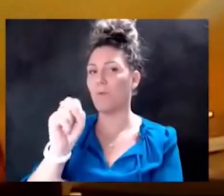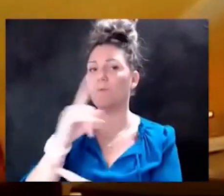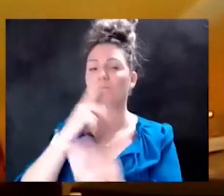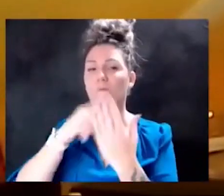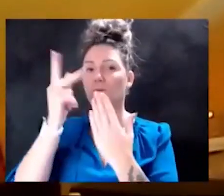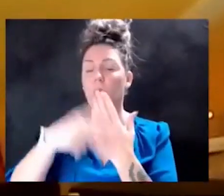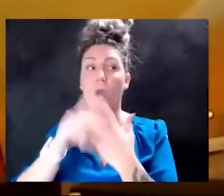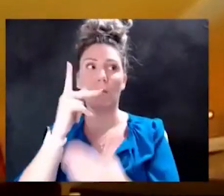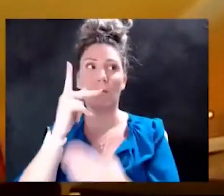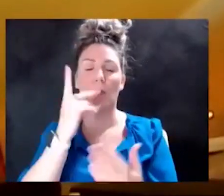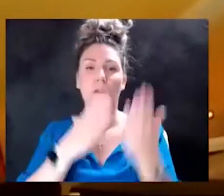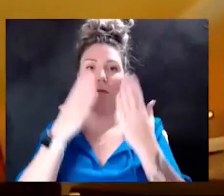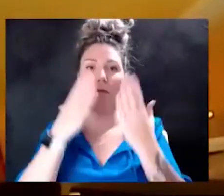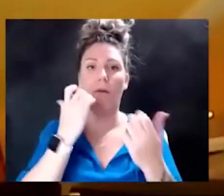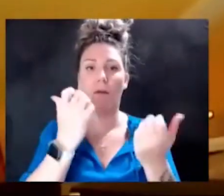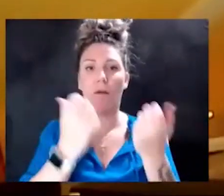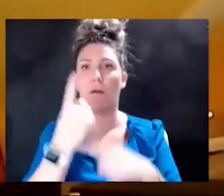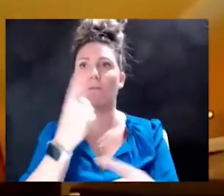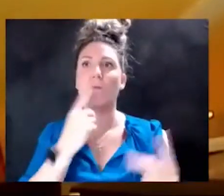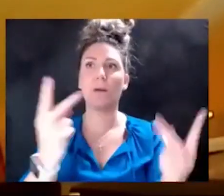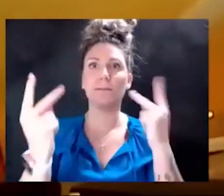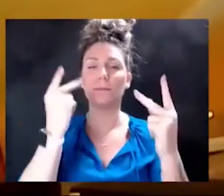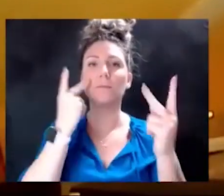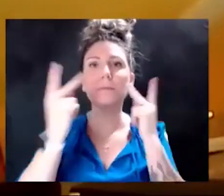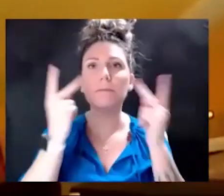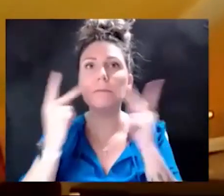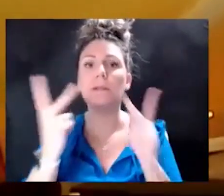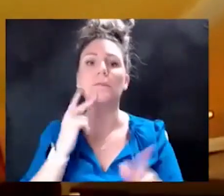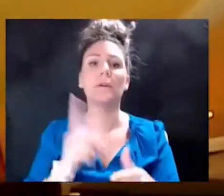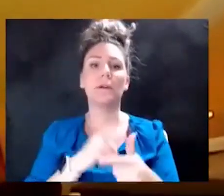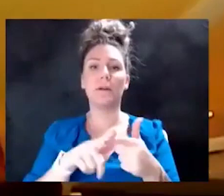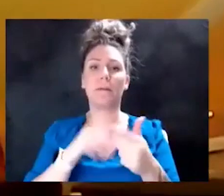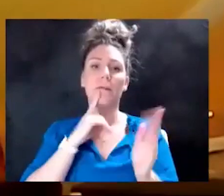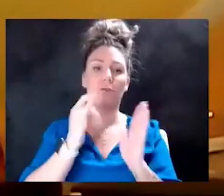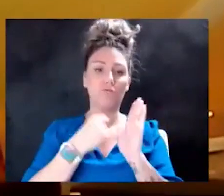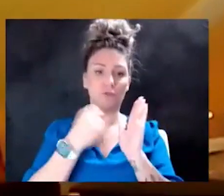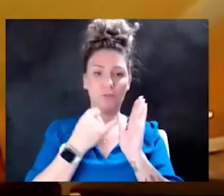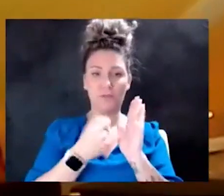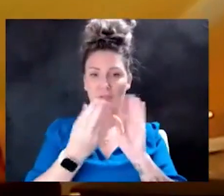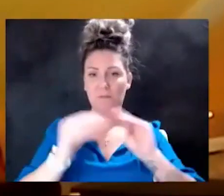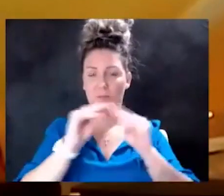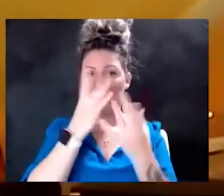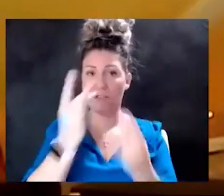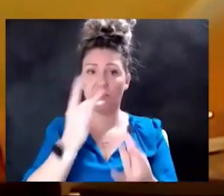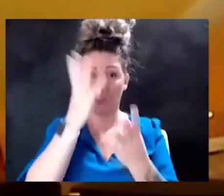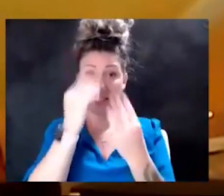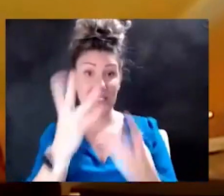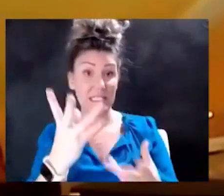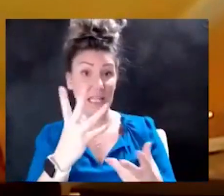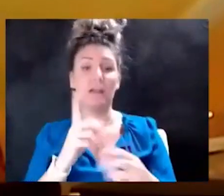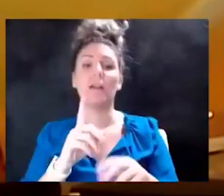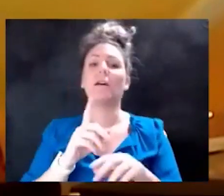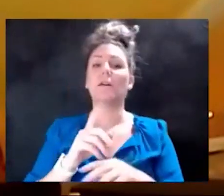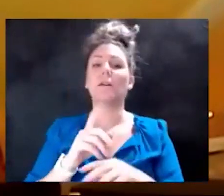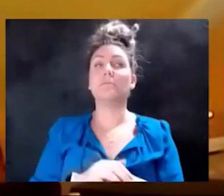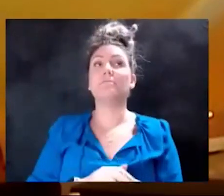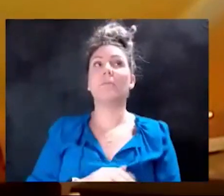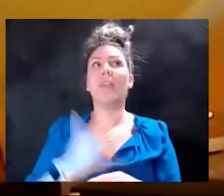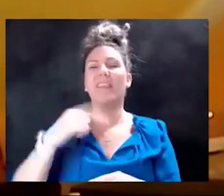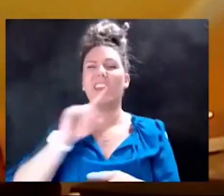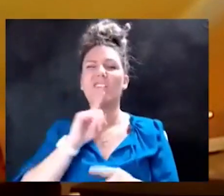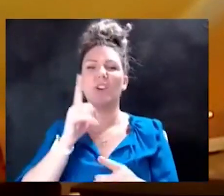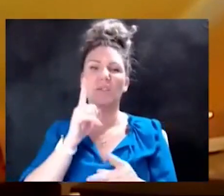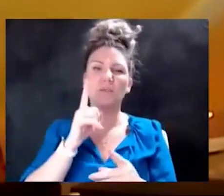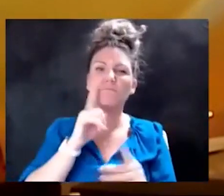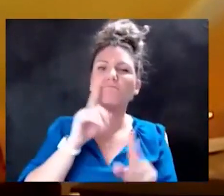everybody's faces. So while journalism is beginning to be way more interested in data viz, they're looking for source material that they